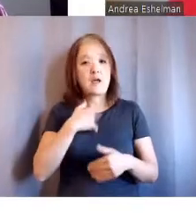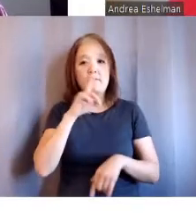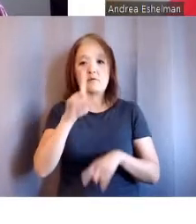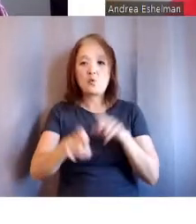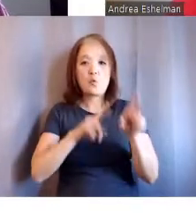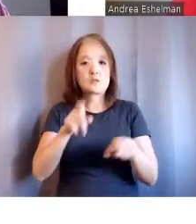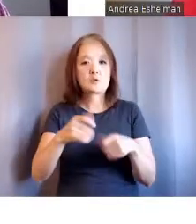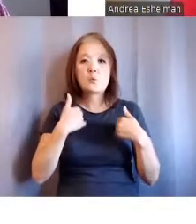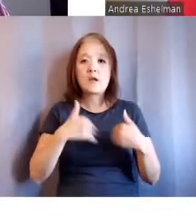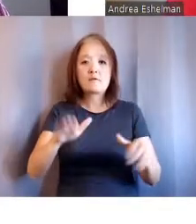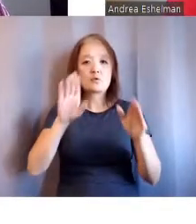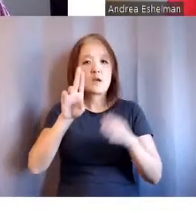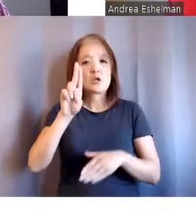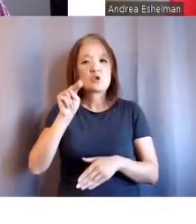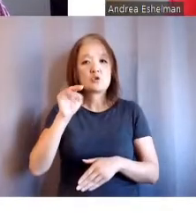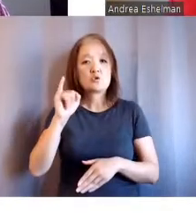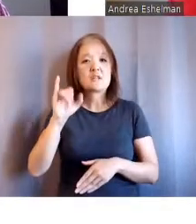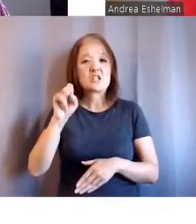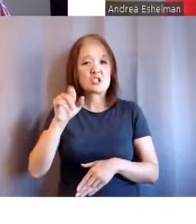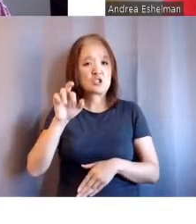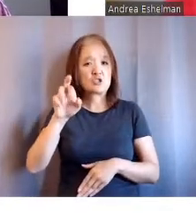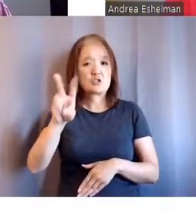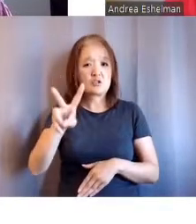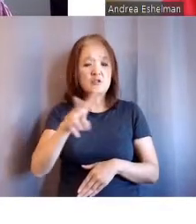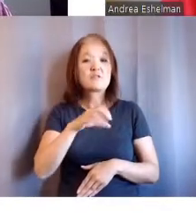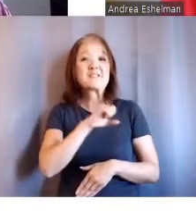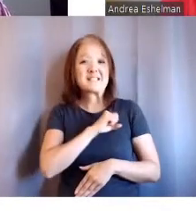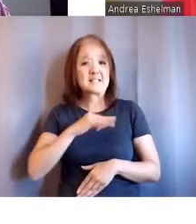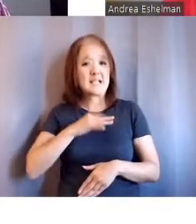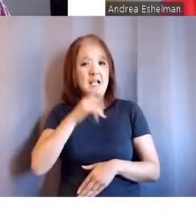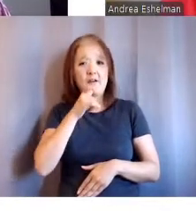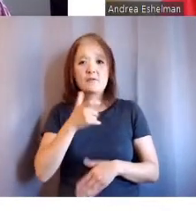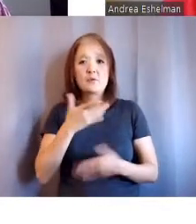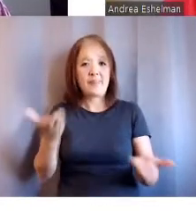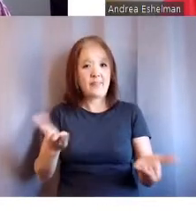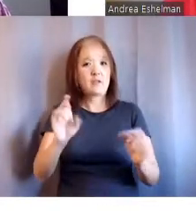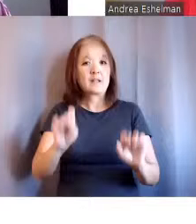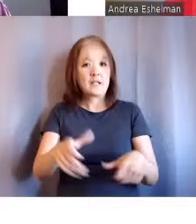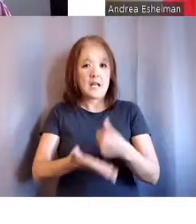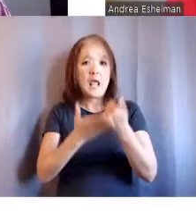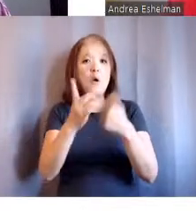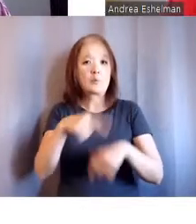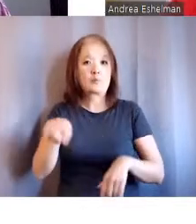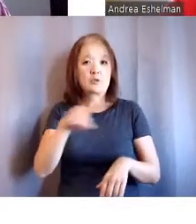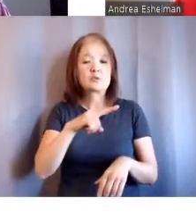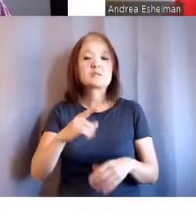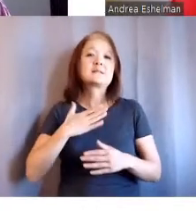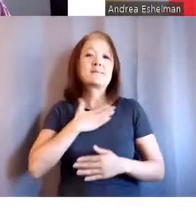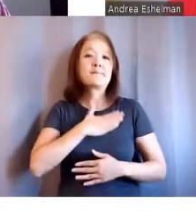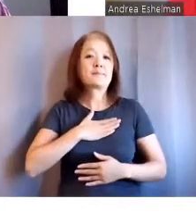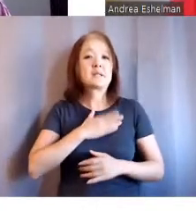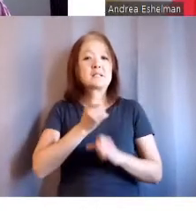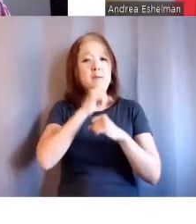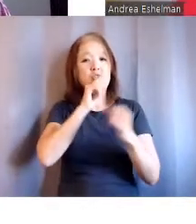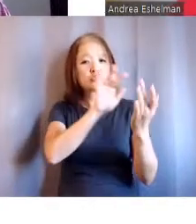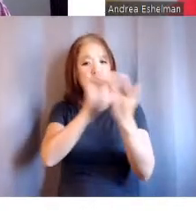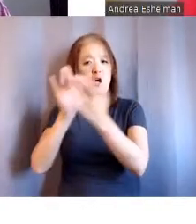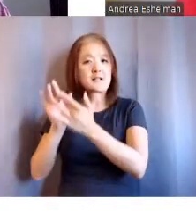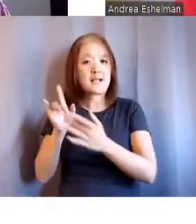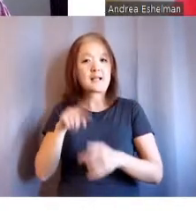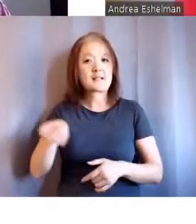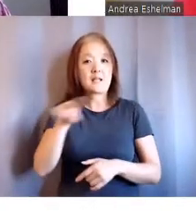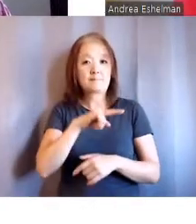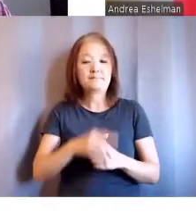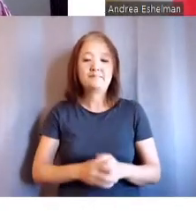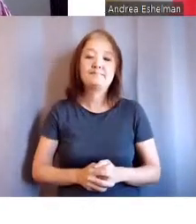unit of staff that can also be there to try to help you. So, you know, please make sure that you can contact them and we'll try to get out to